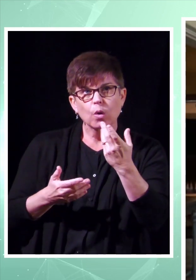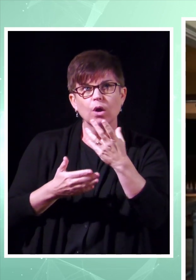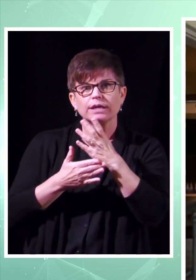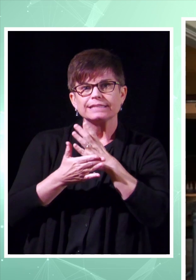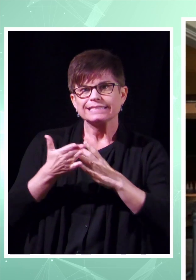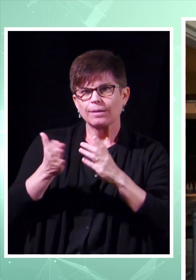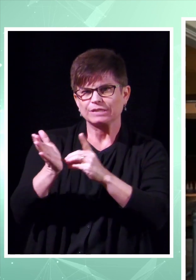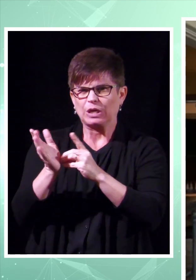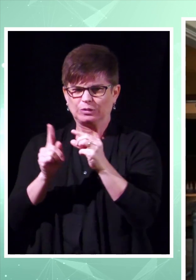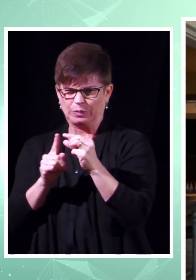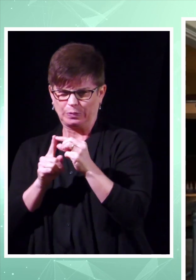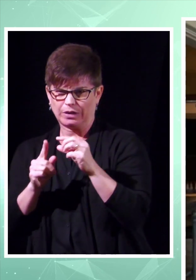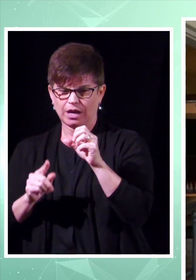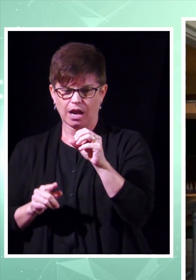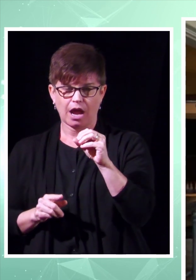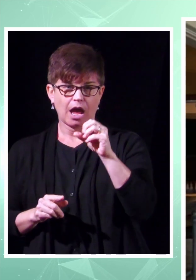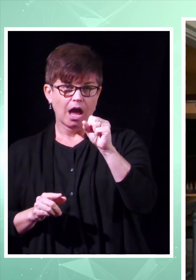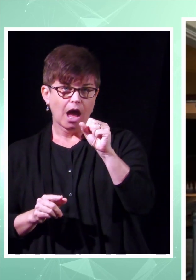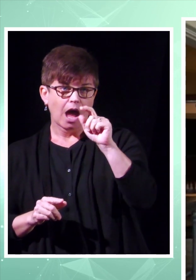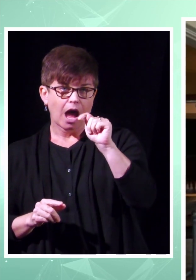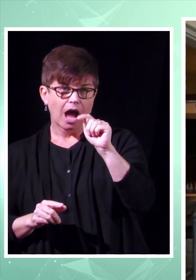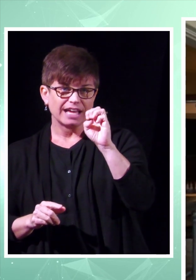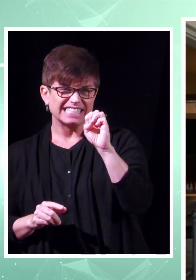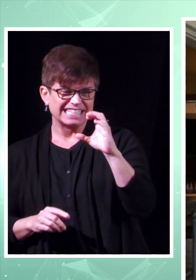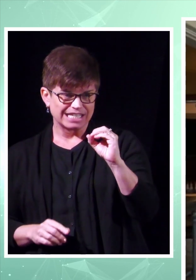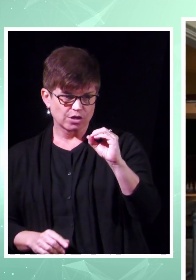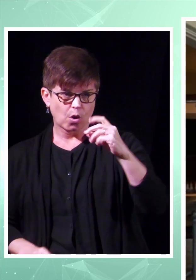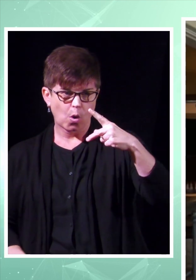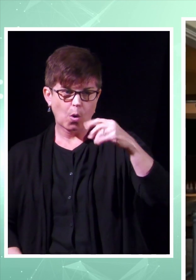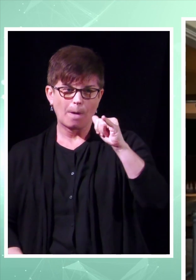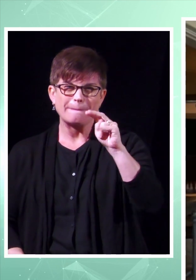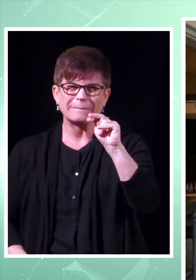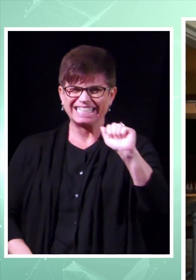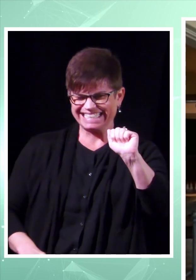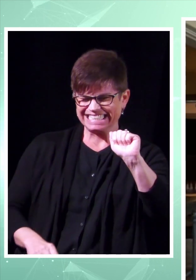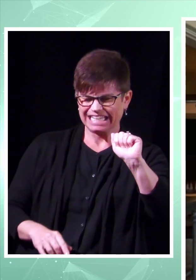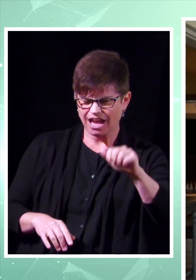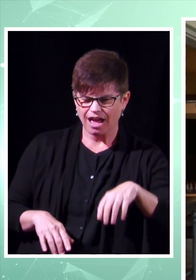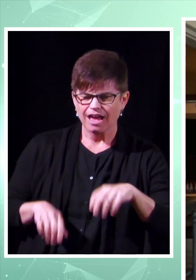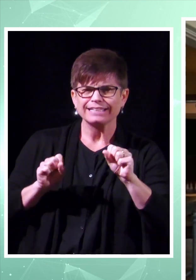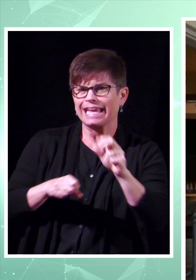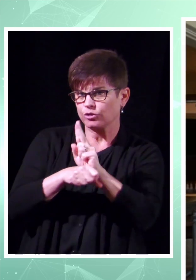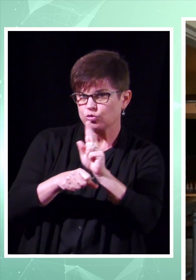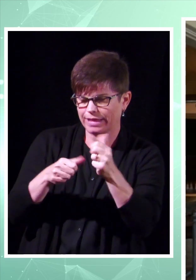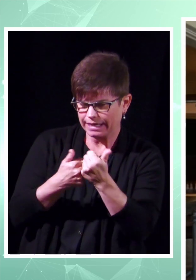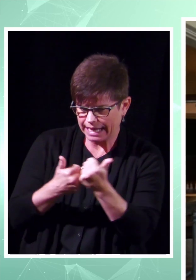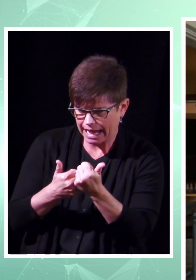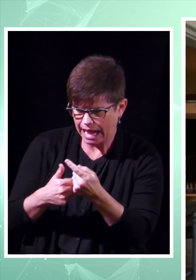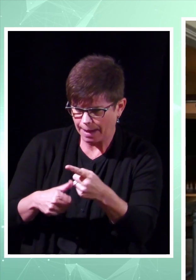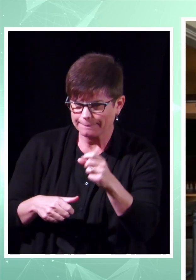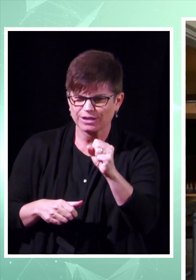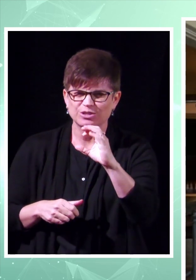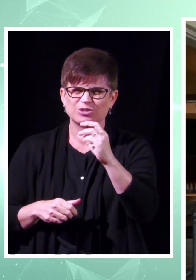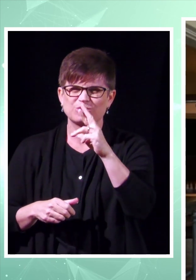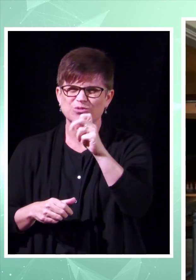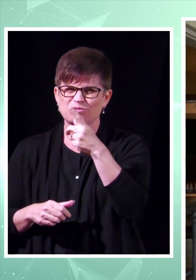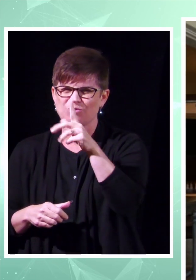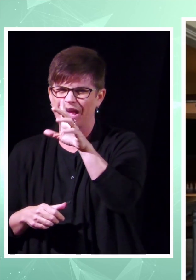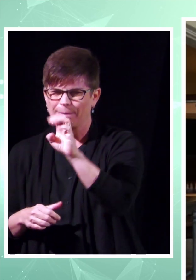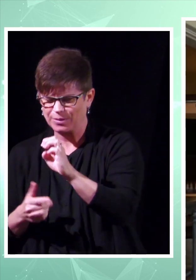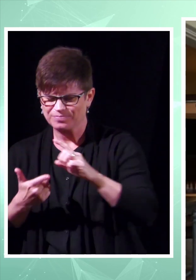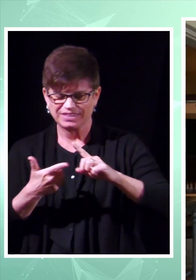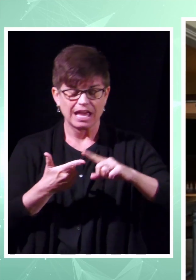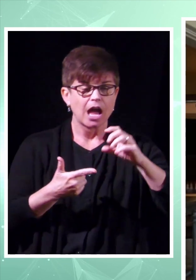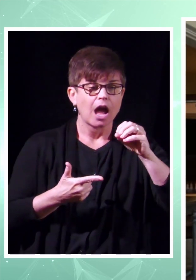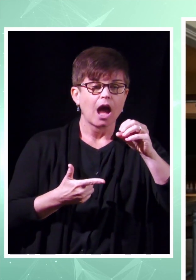that we use. Osteopenia, that's a Scrabble word. Osteopenia means thin bones, and osteoporosis